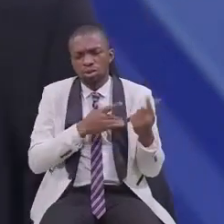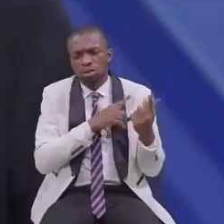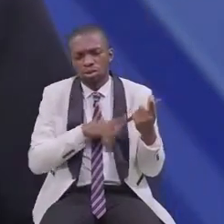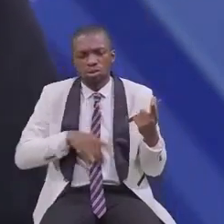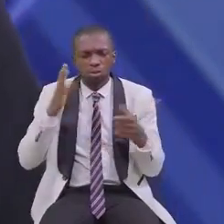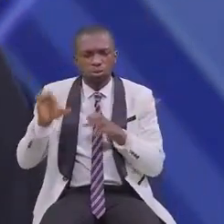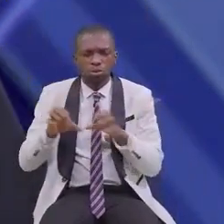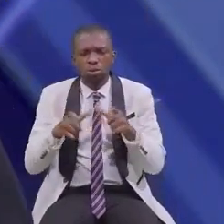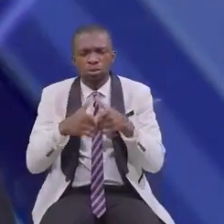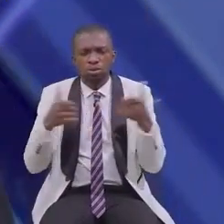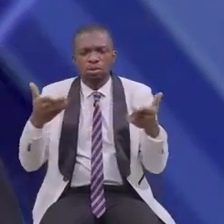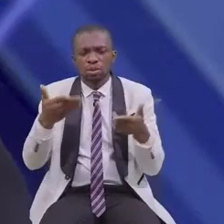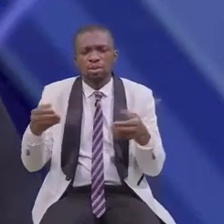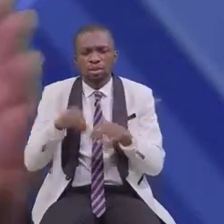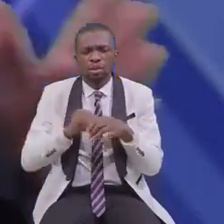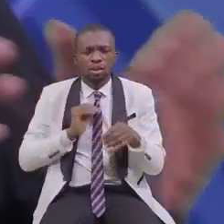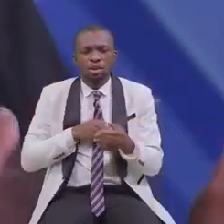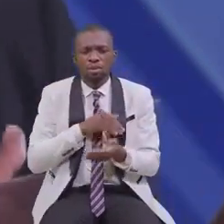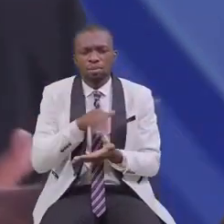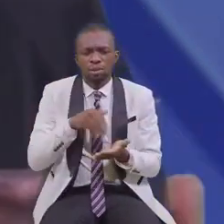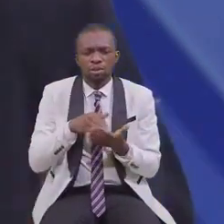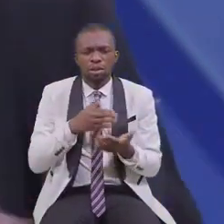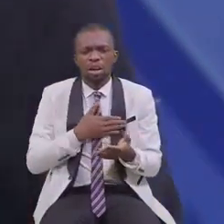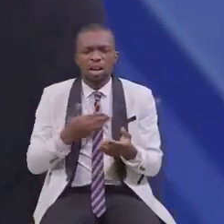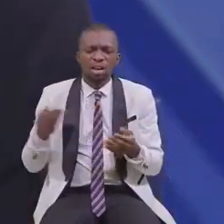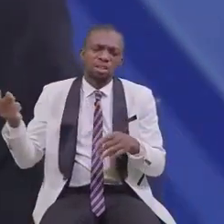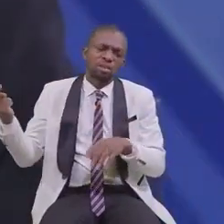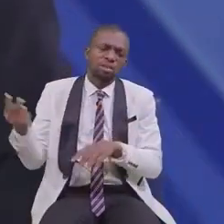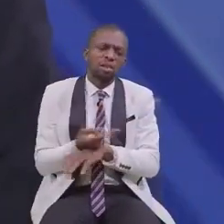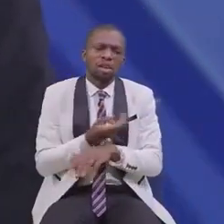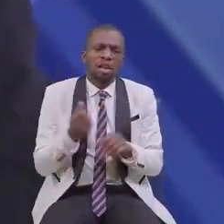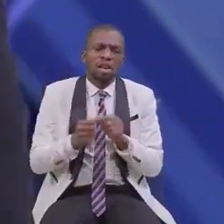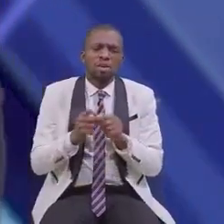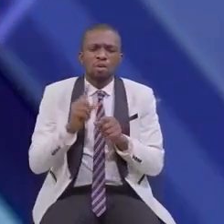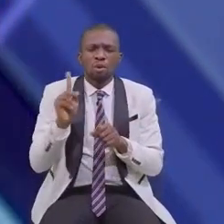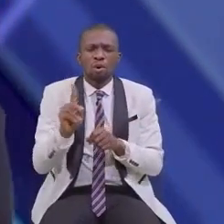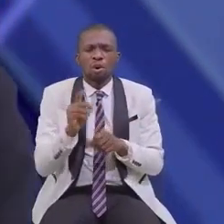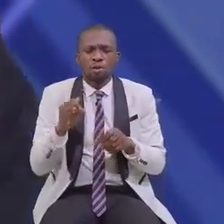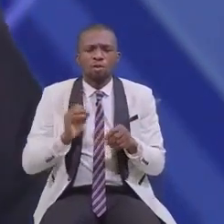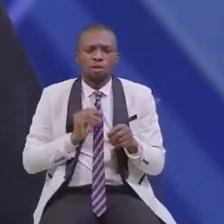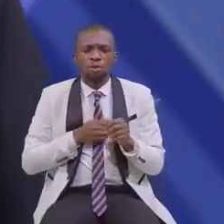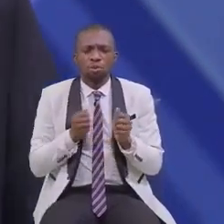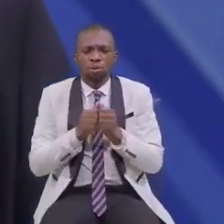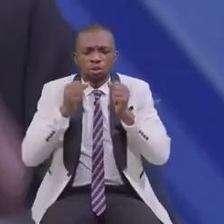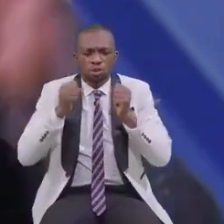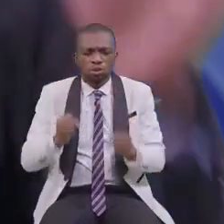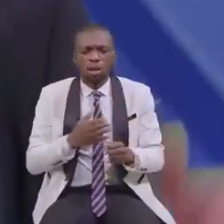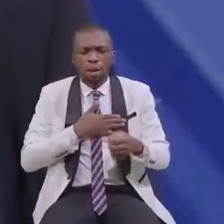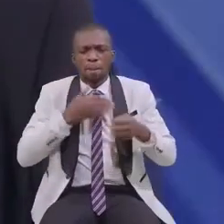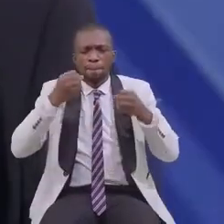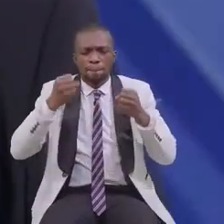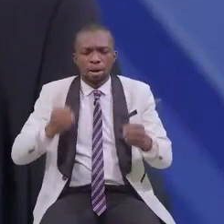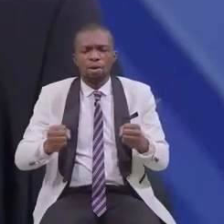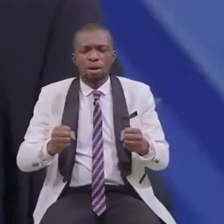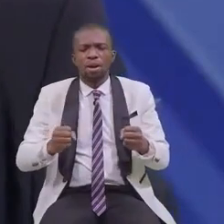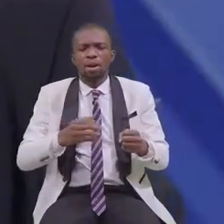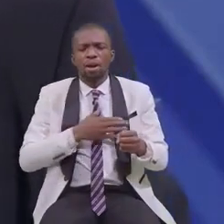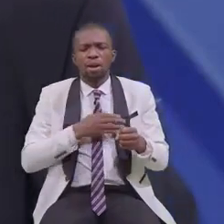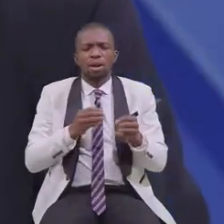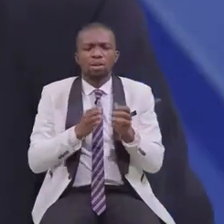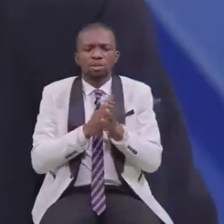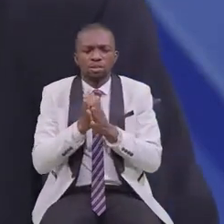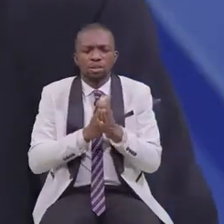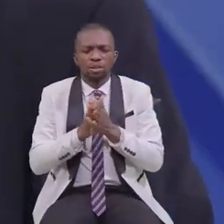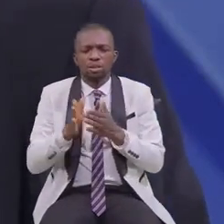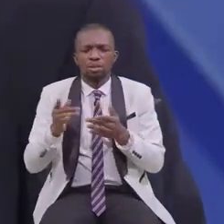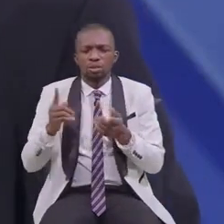multiply every one of us with the strength and the power and the willingness and the joy of following these souls in